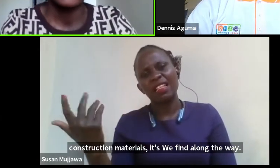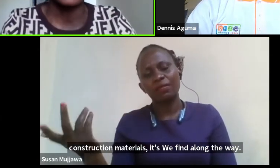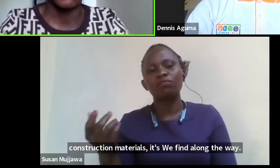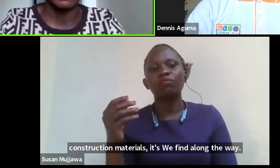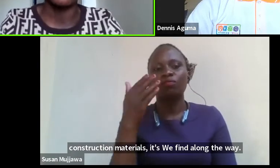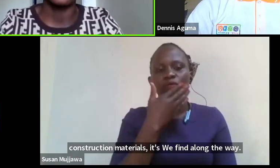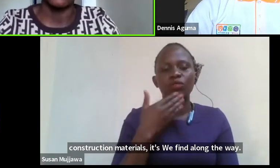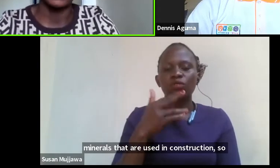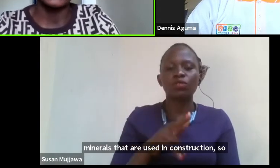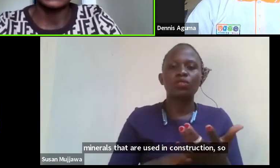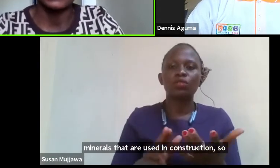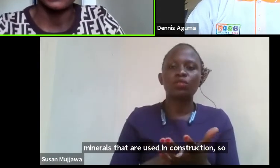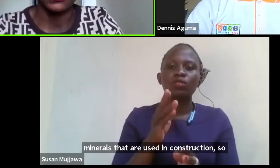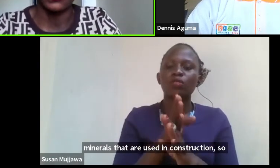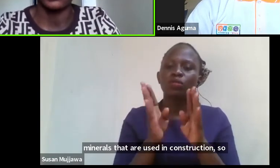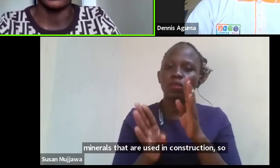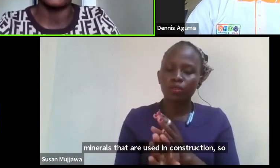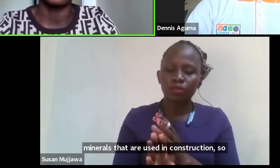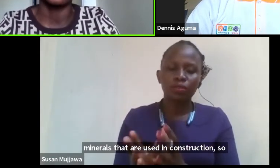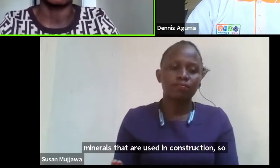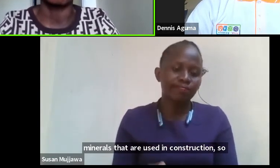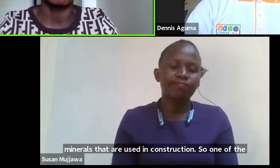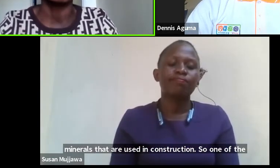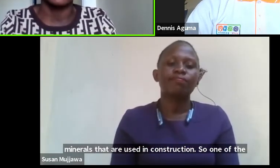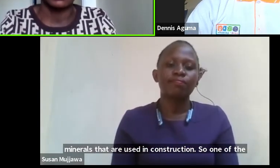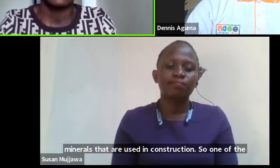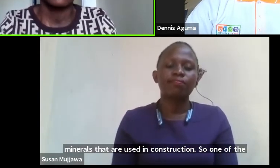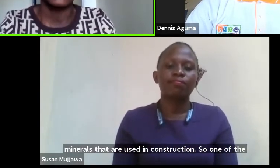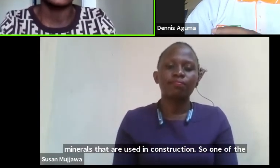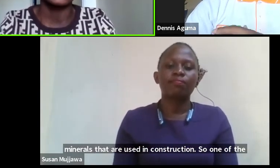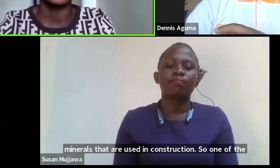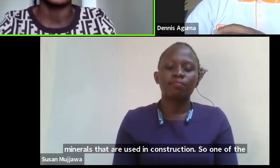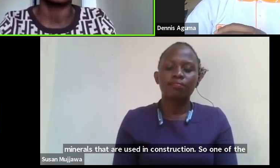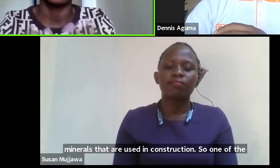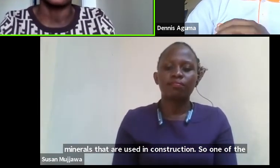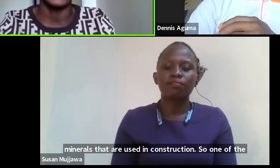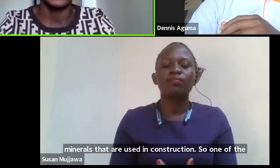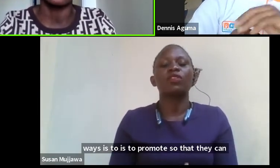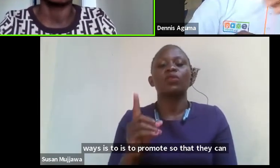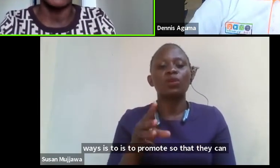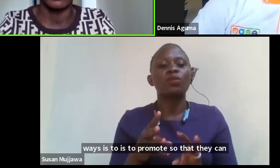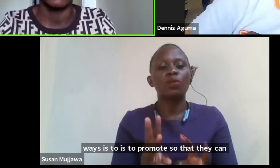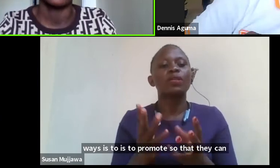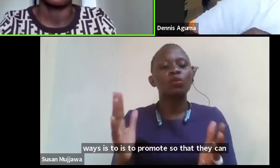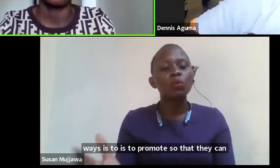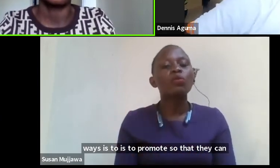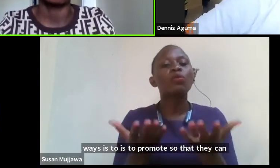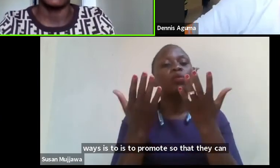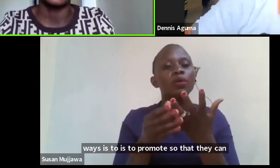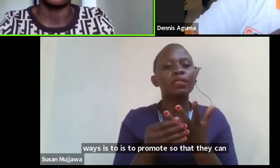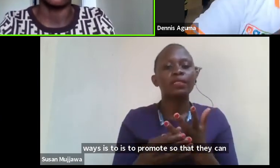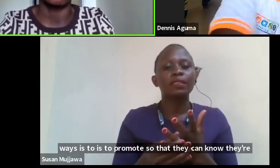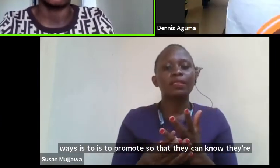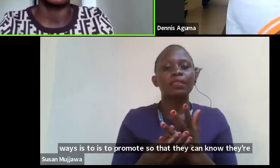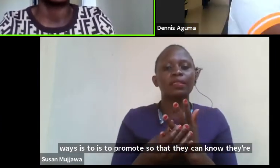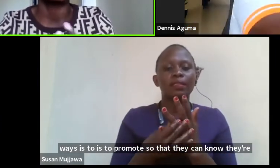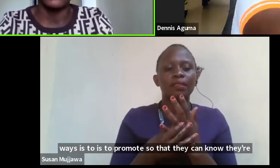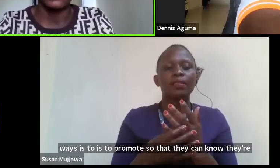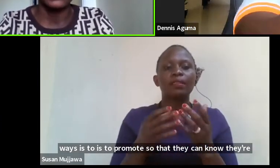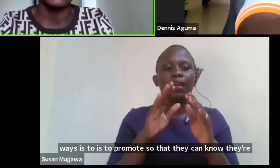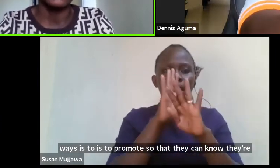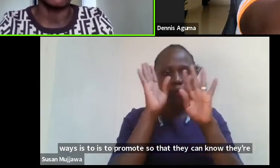construction. So one of the ways is to promote so that they can know, they are aware of the value